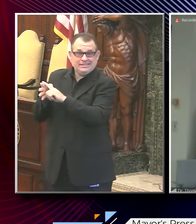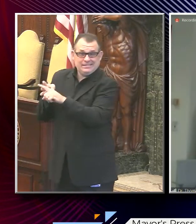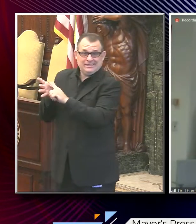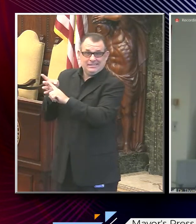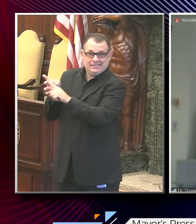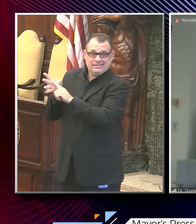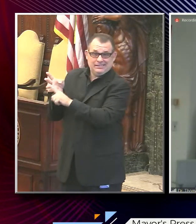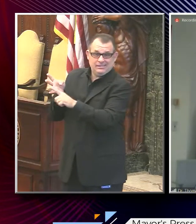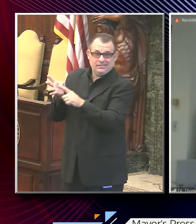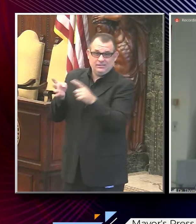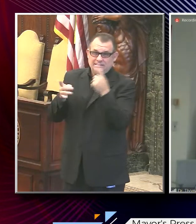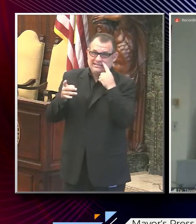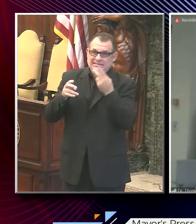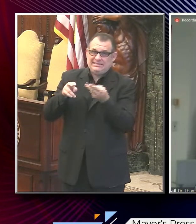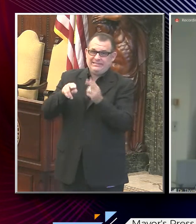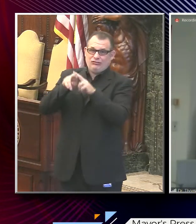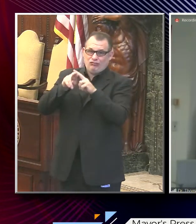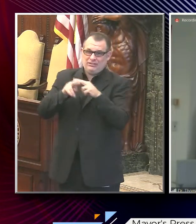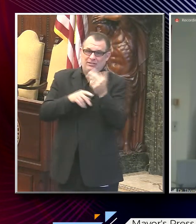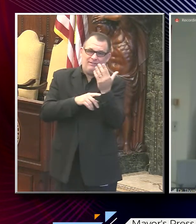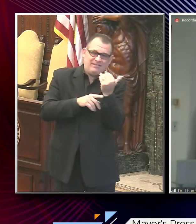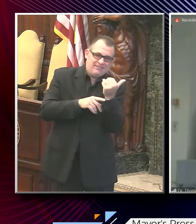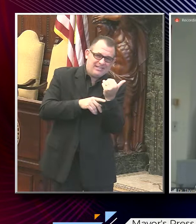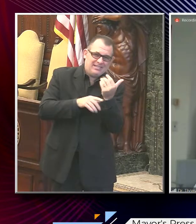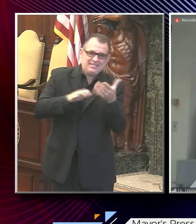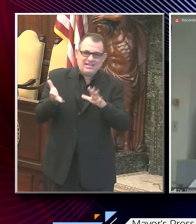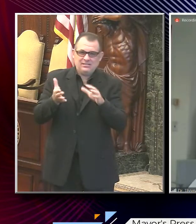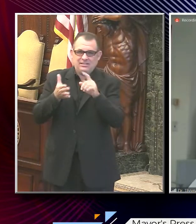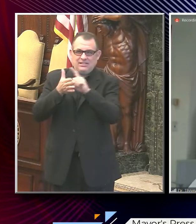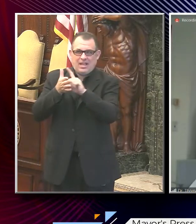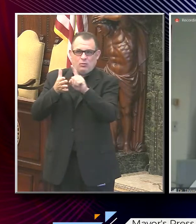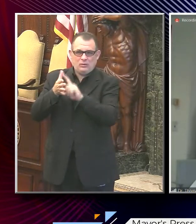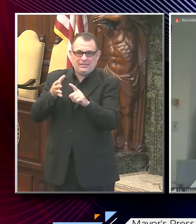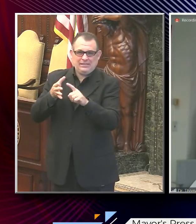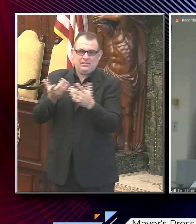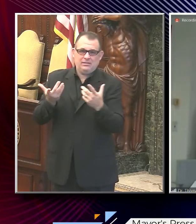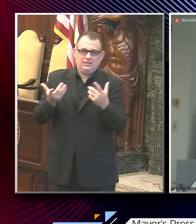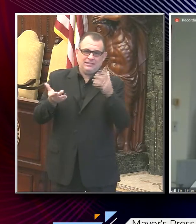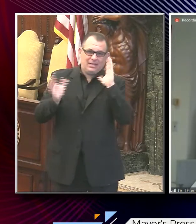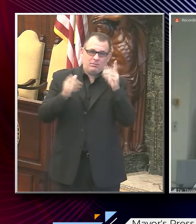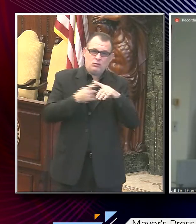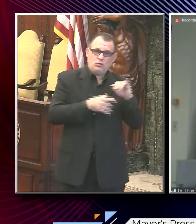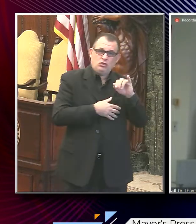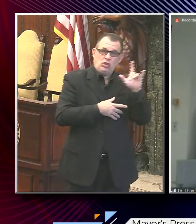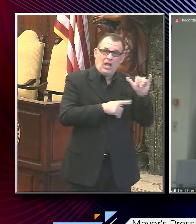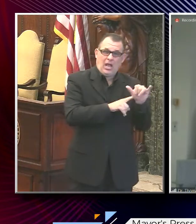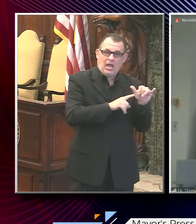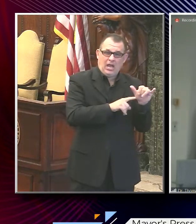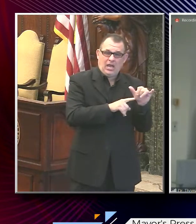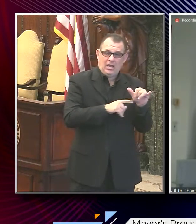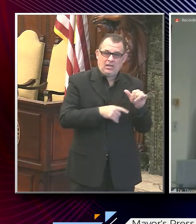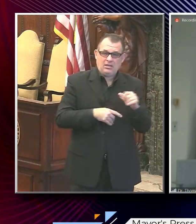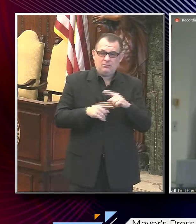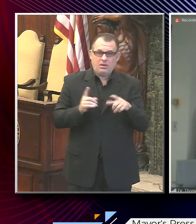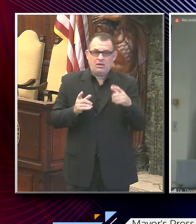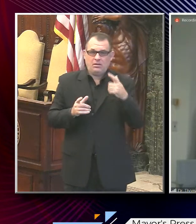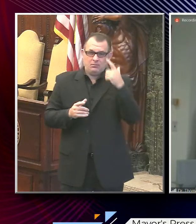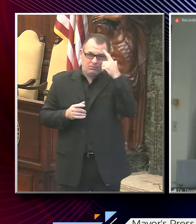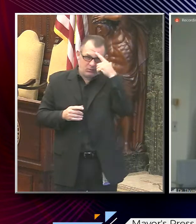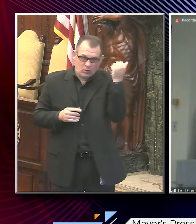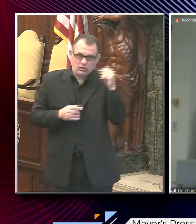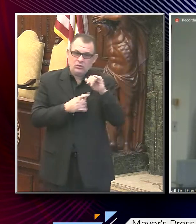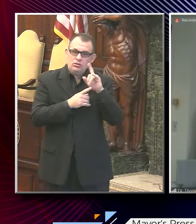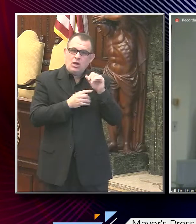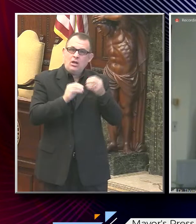deaths per week we had in July. And that's probably a delayed effect of the increase in cases that occurred in July. We did